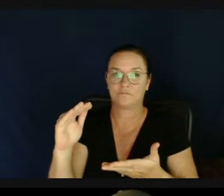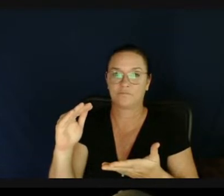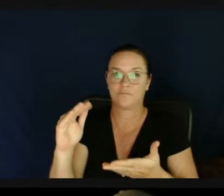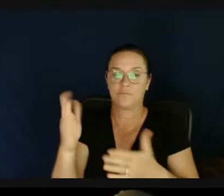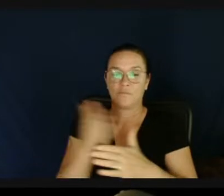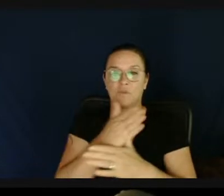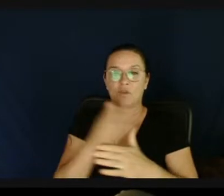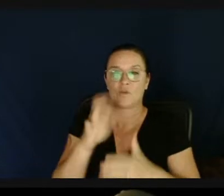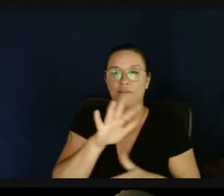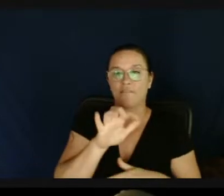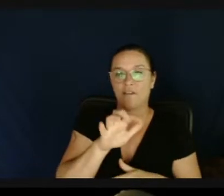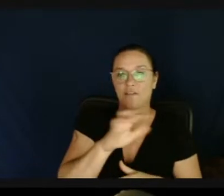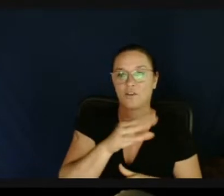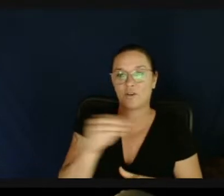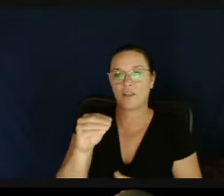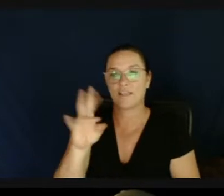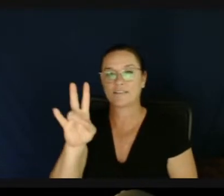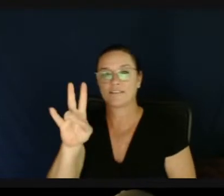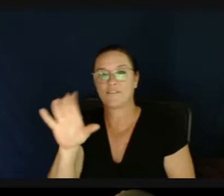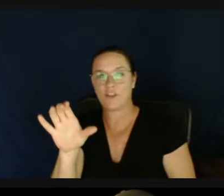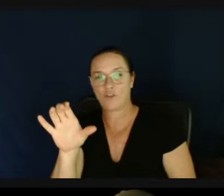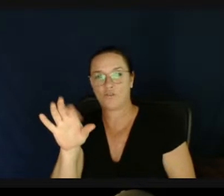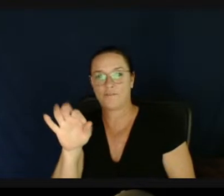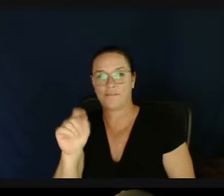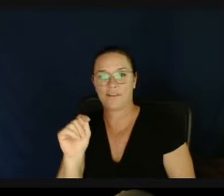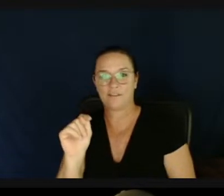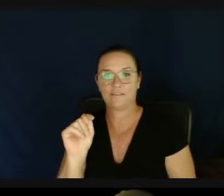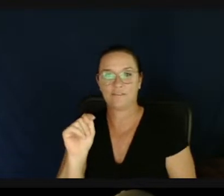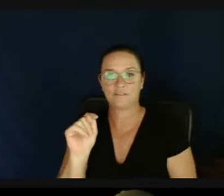ranging between 500 and 700 feet.